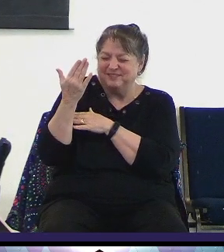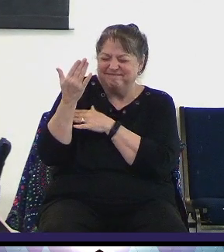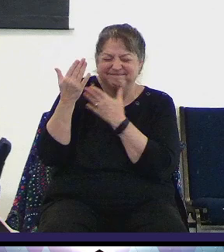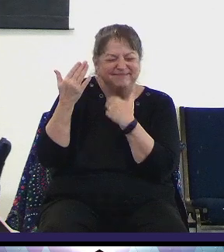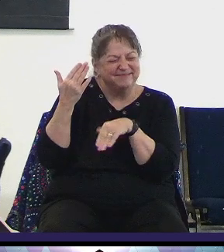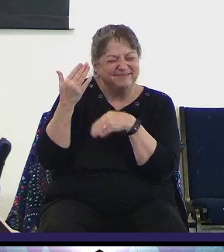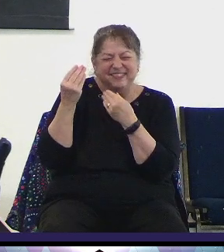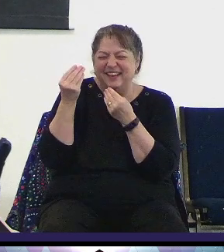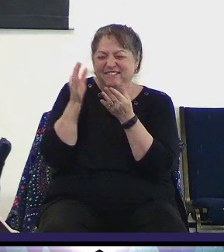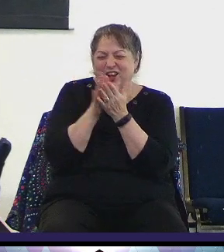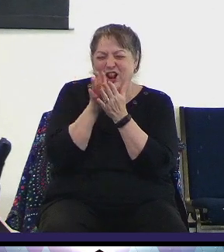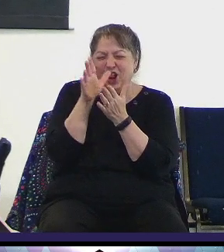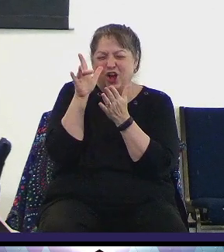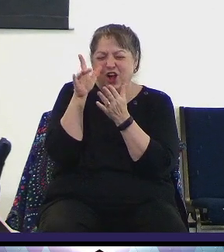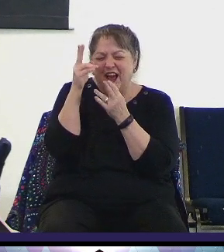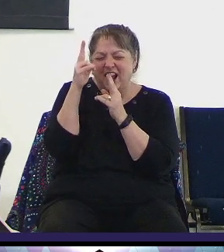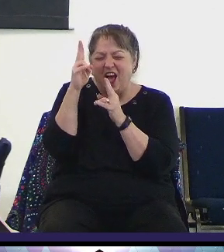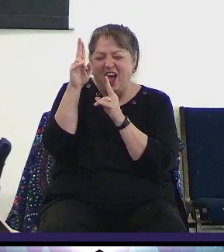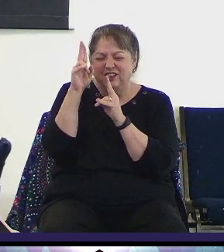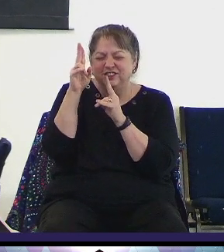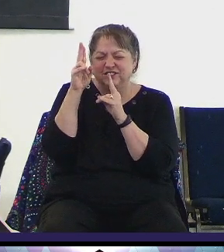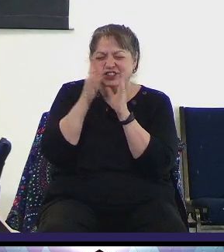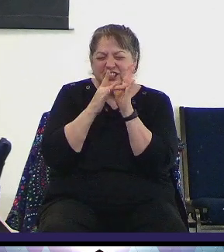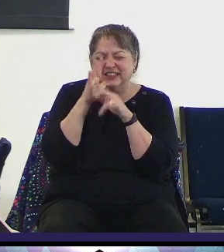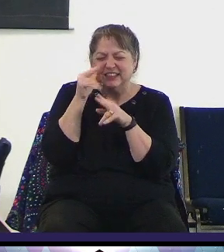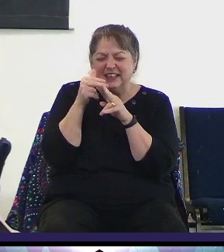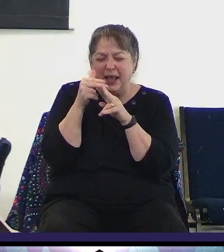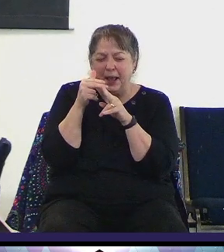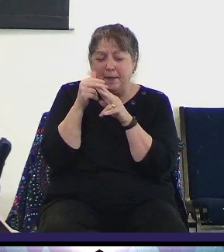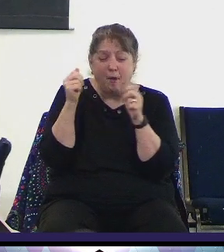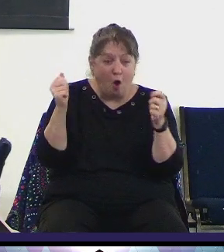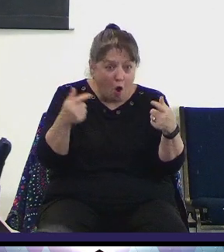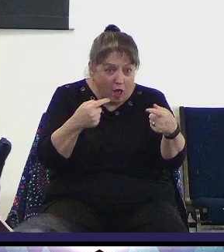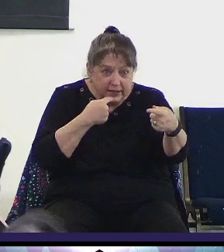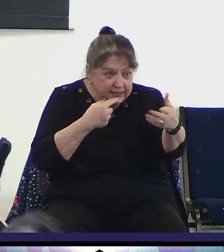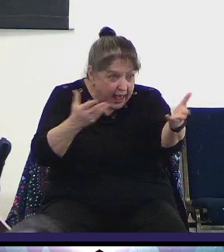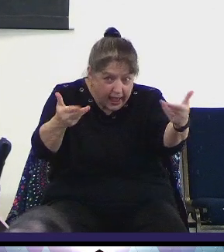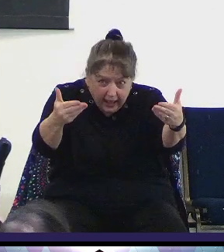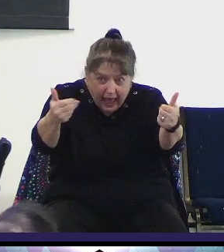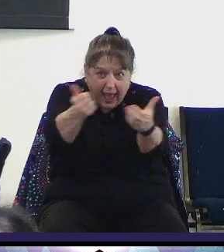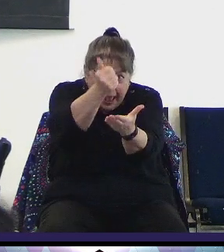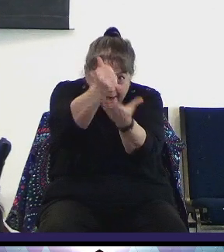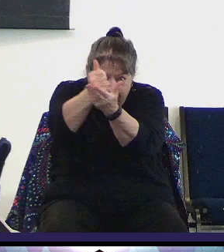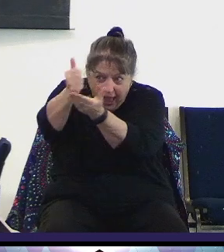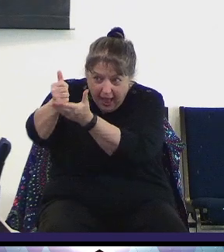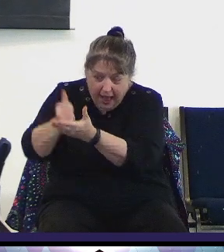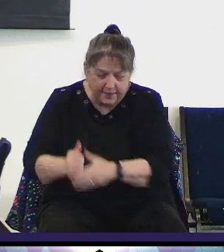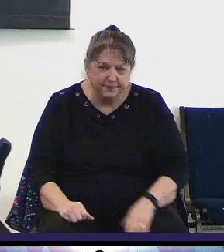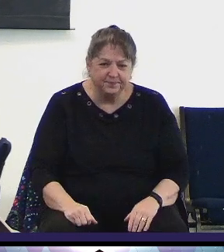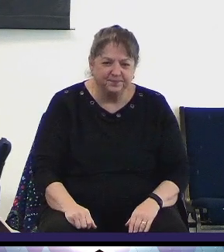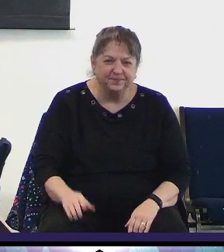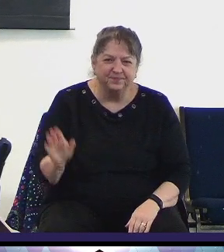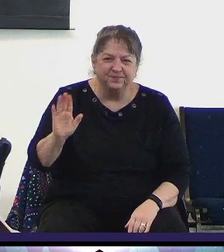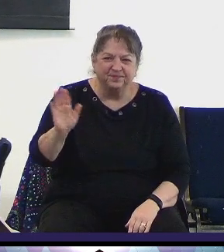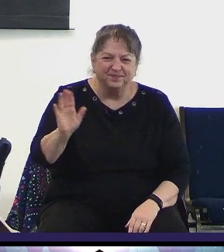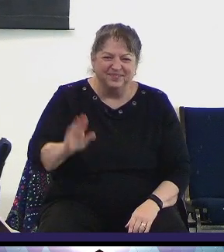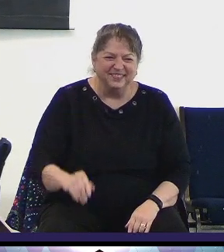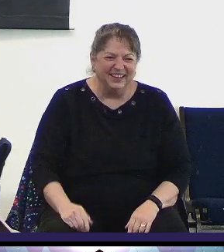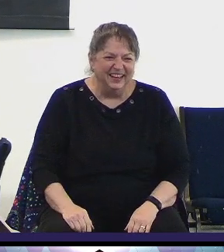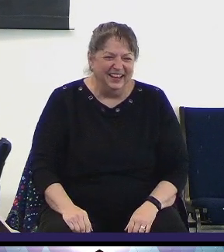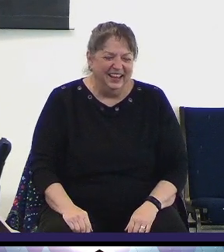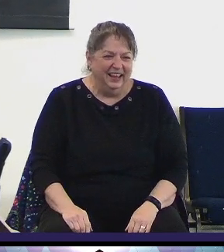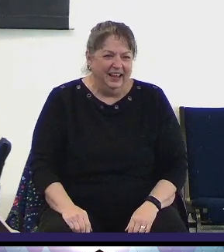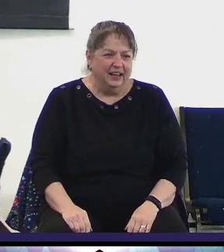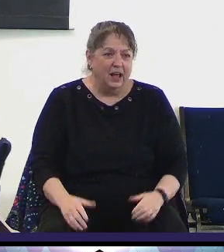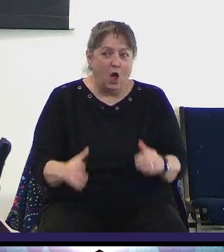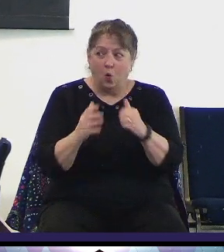give you the glory and honor. In Jesus' name, we all say, amen. Amen. Worship